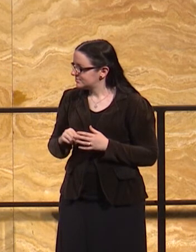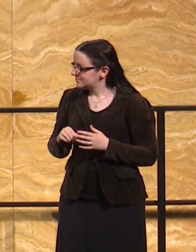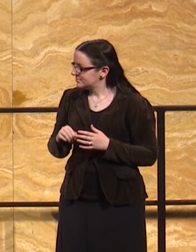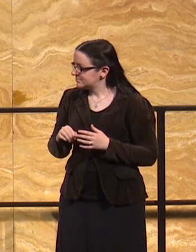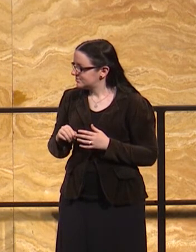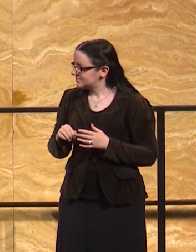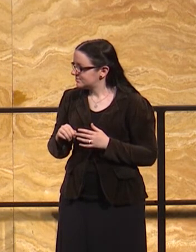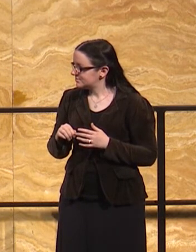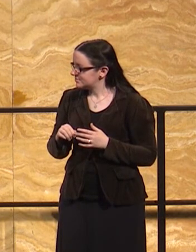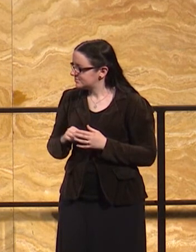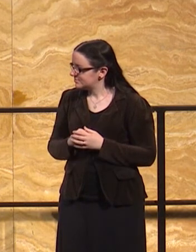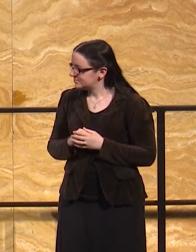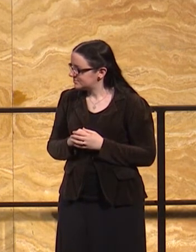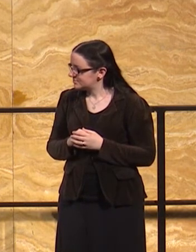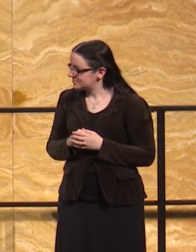UN,